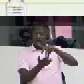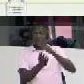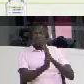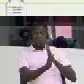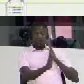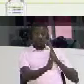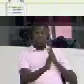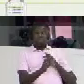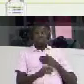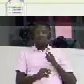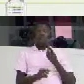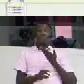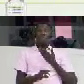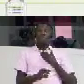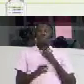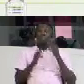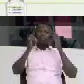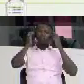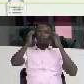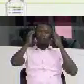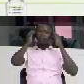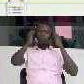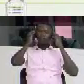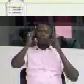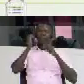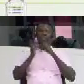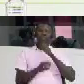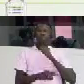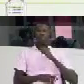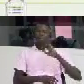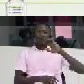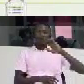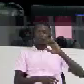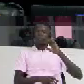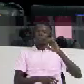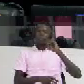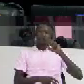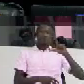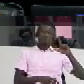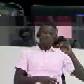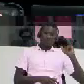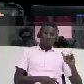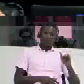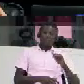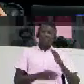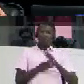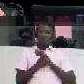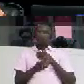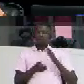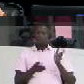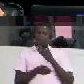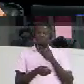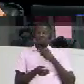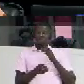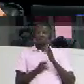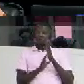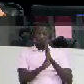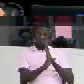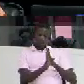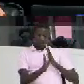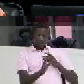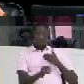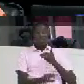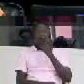ñaari façon foolin lañ dee am. Mr. Colley, I'm sorry to interrupt you again. Before we go into the parade, can I ask you some follow-up questions